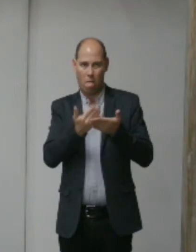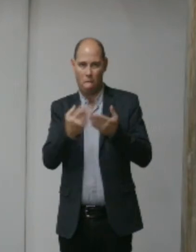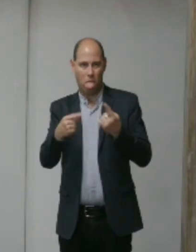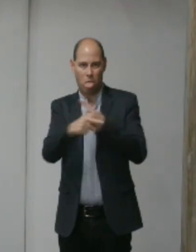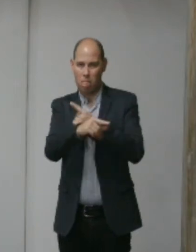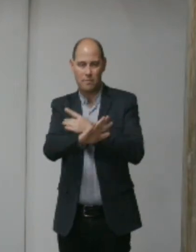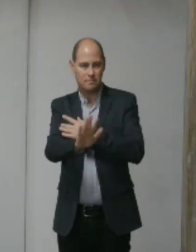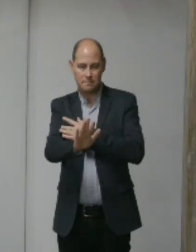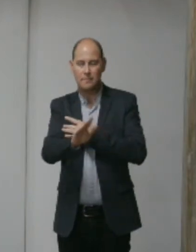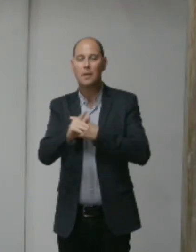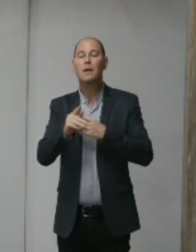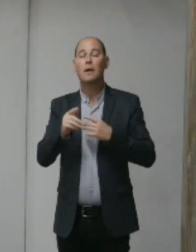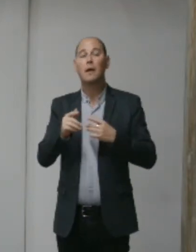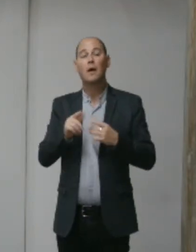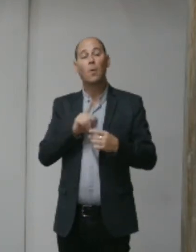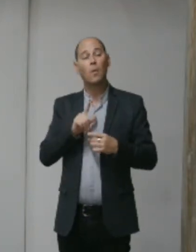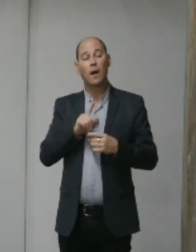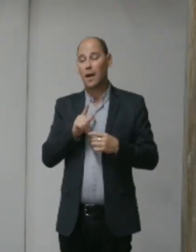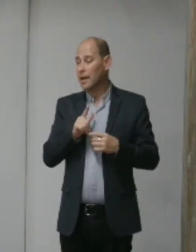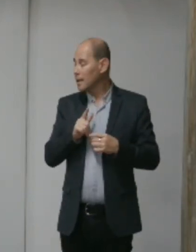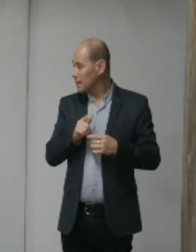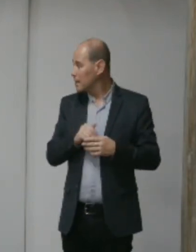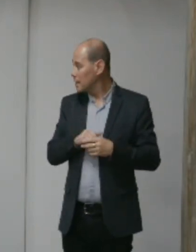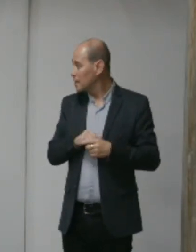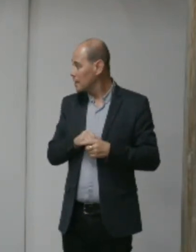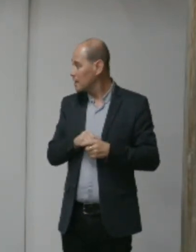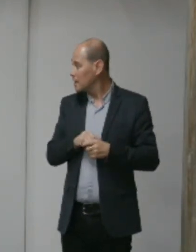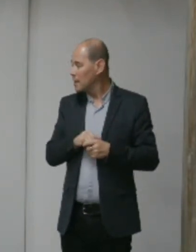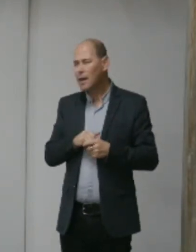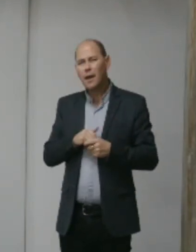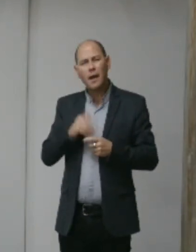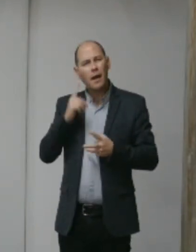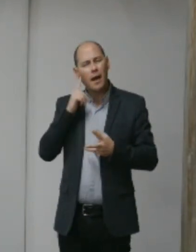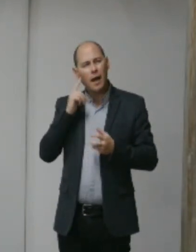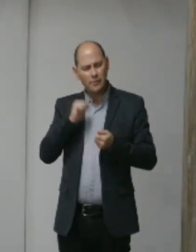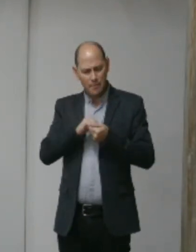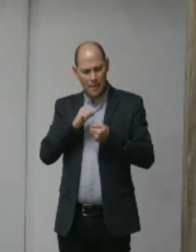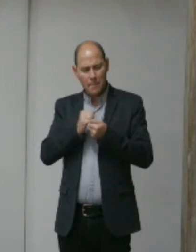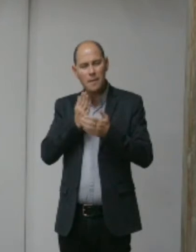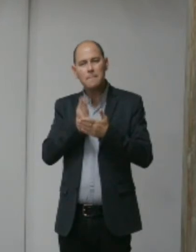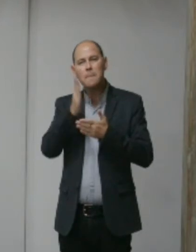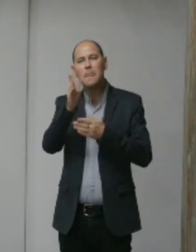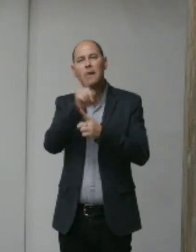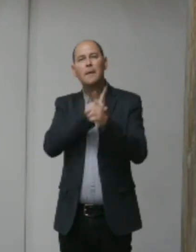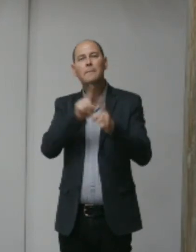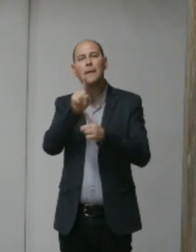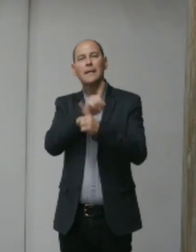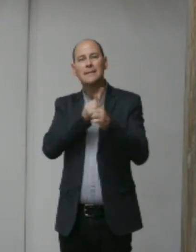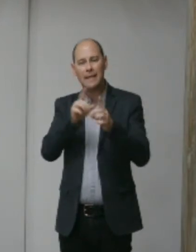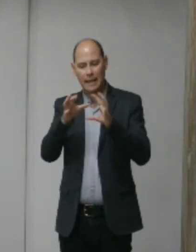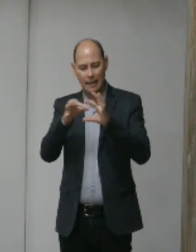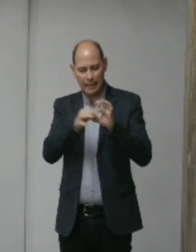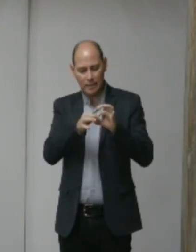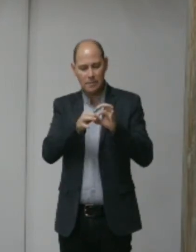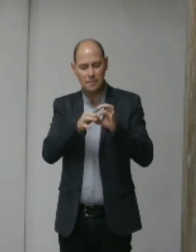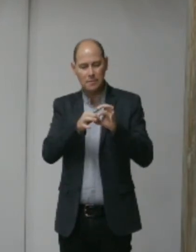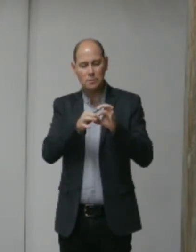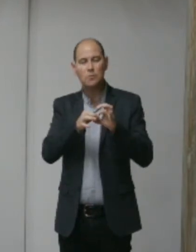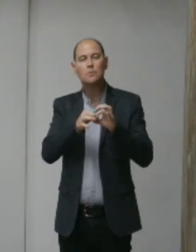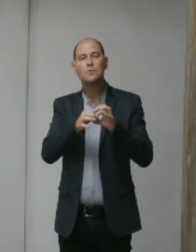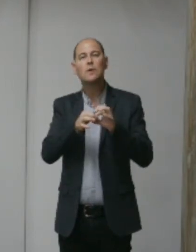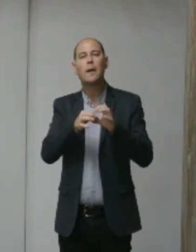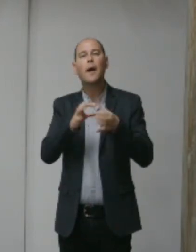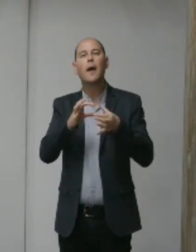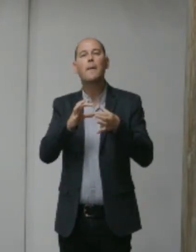know, because I think there is a tension. Like, I remember going to a meeting during COVID, actually, around mutual aid. And